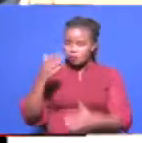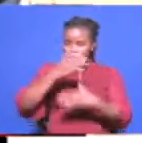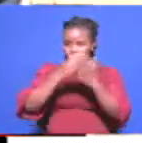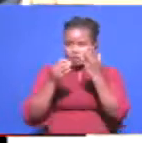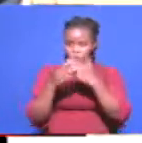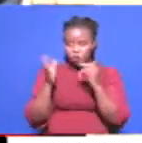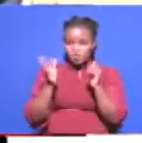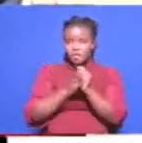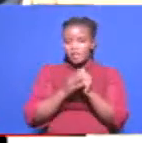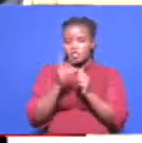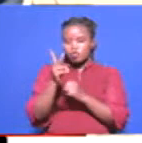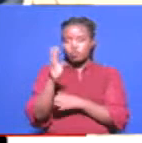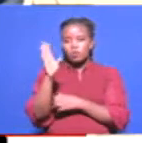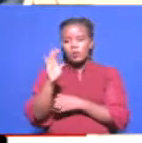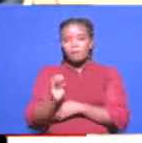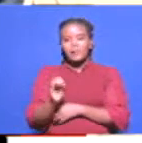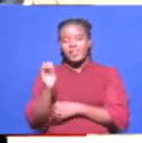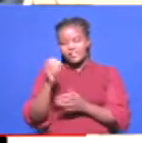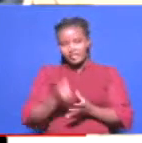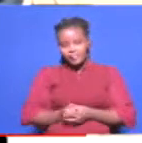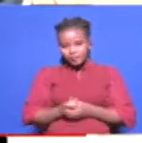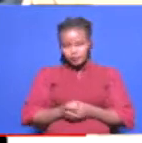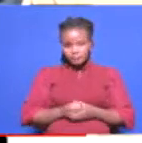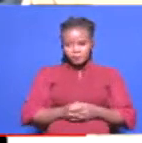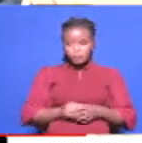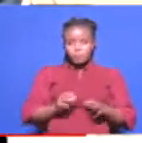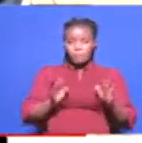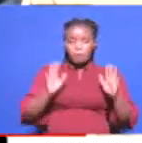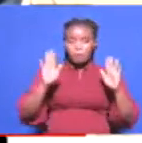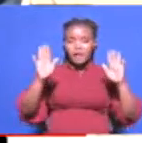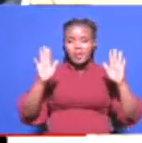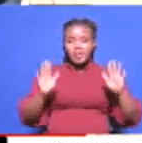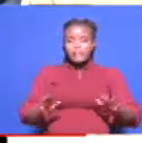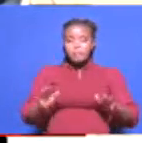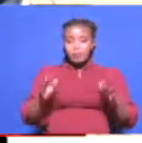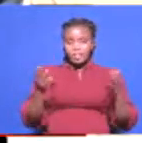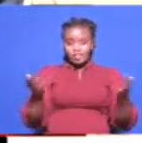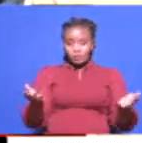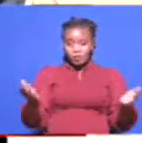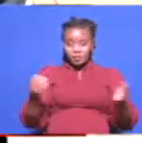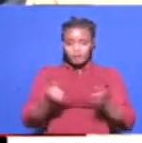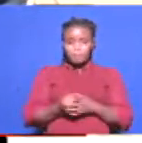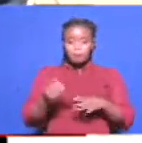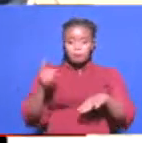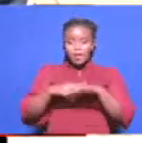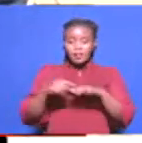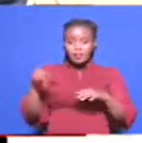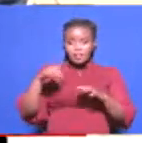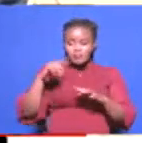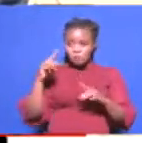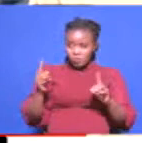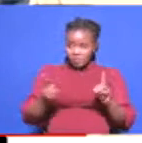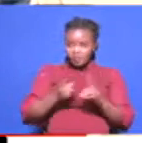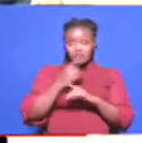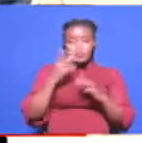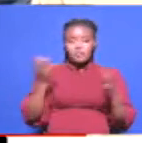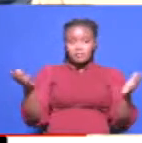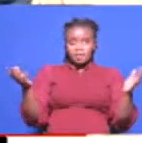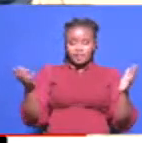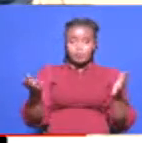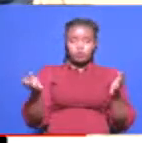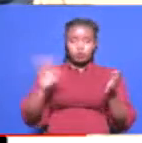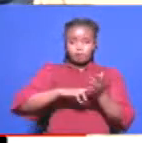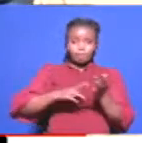is extremely important that as we start to roll out the second phase of